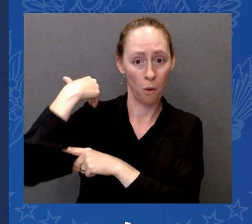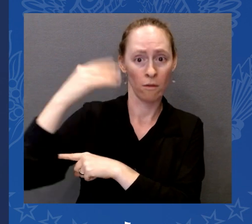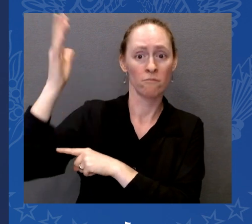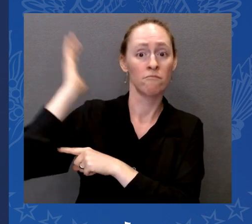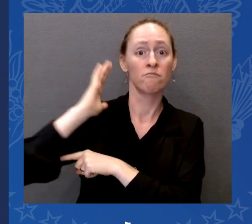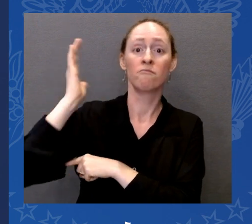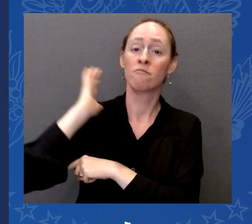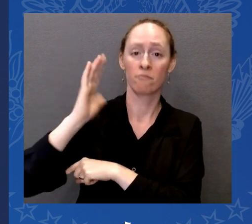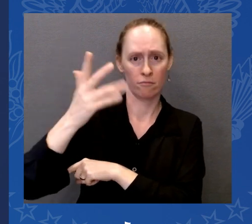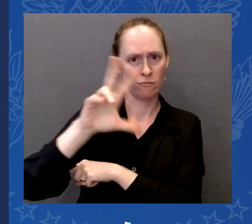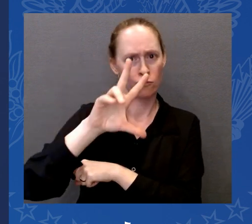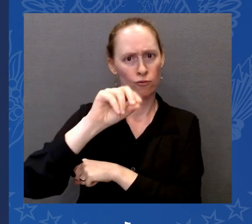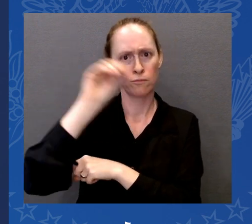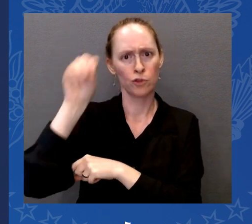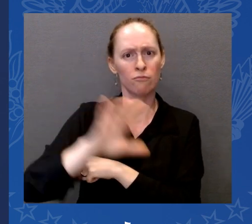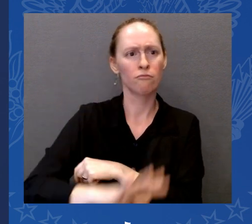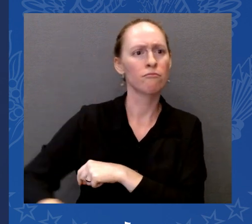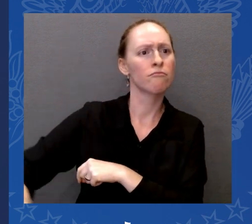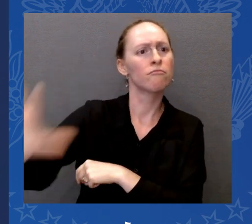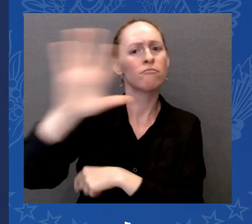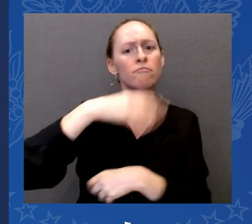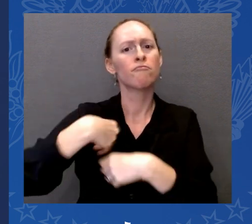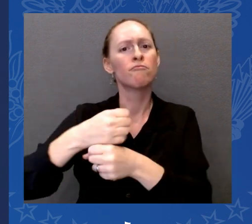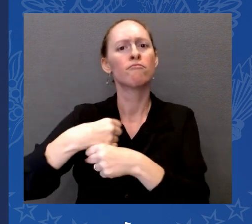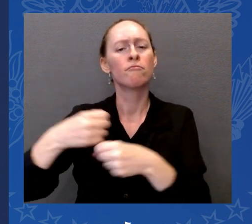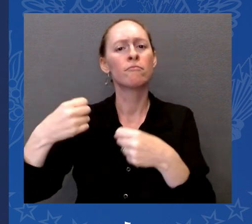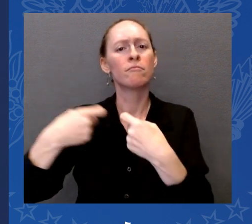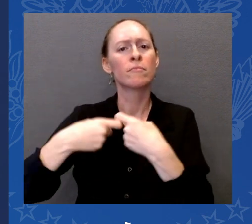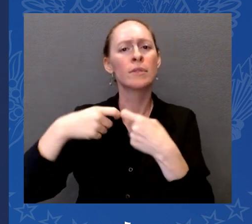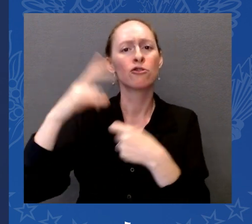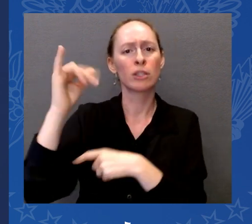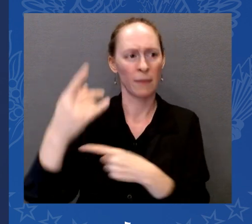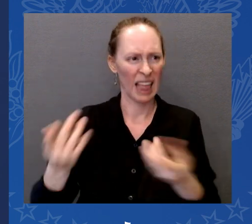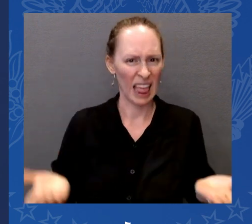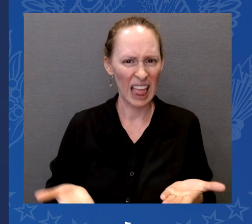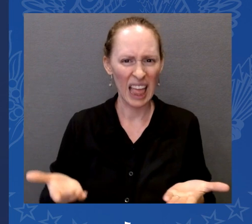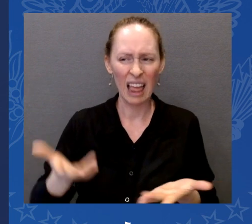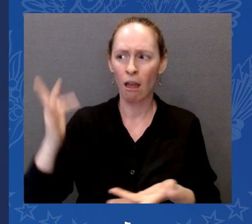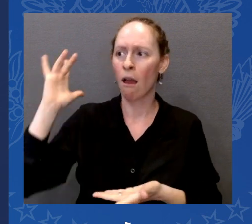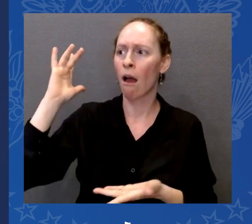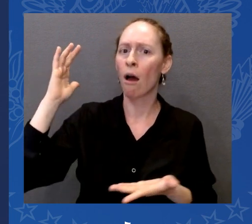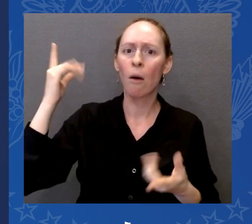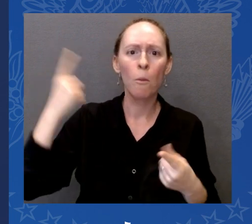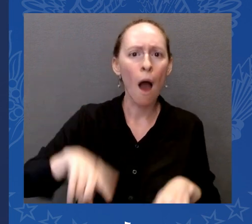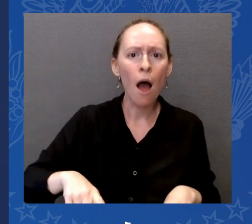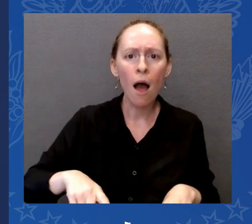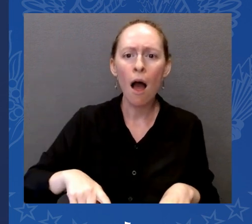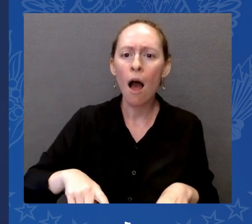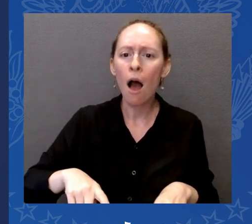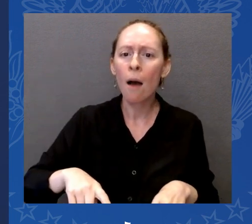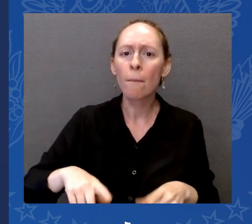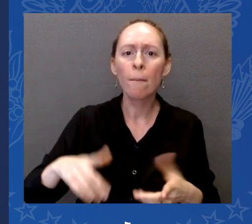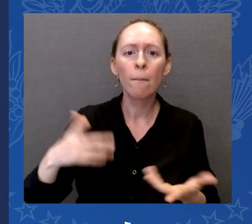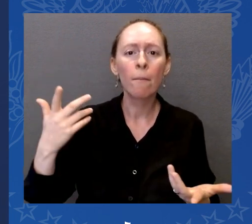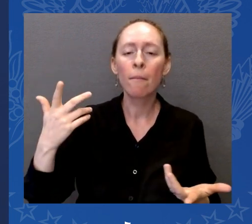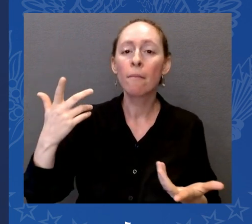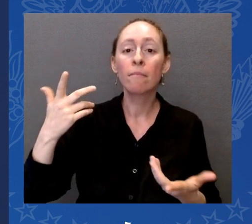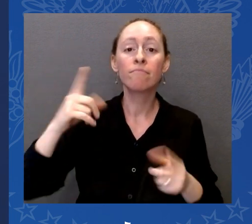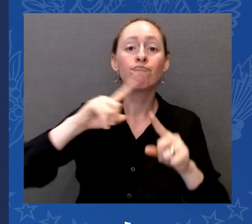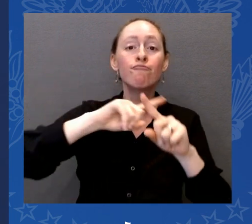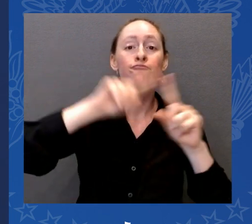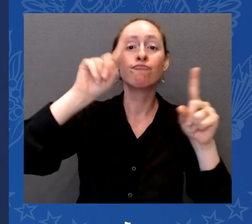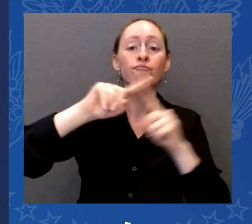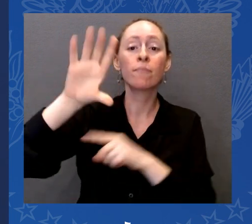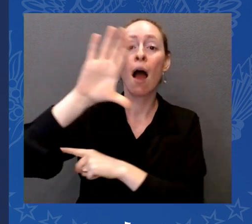happened. American manufacturing, the backbone of our economy, got hollowed out. Companies moved jobs overseas from the